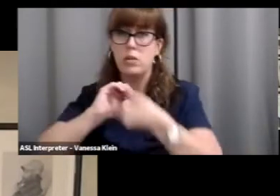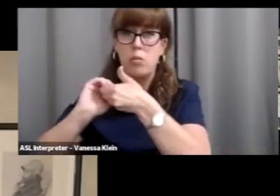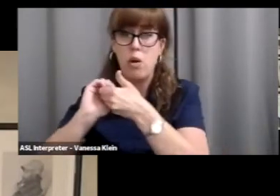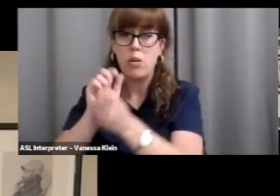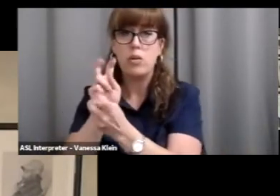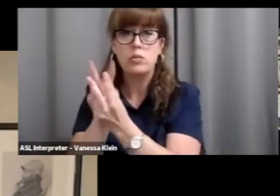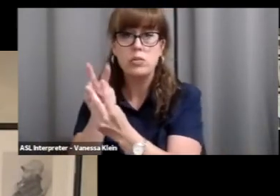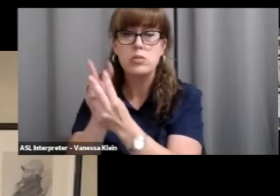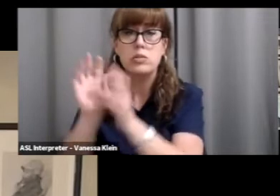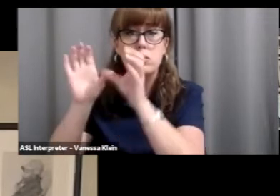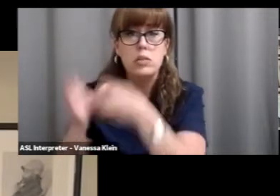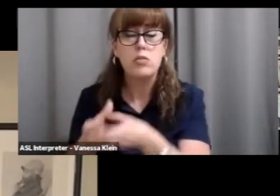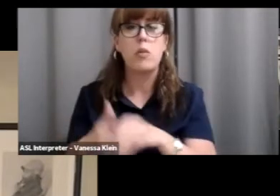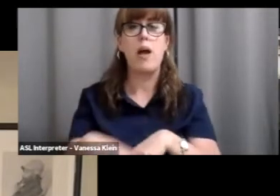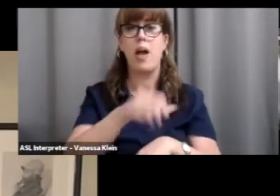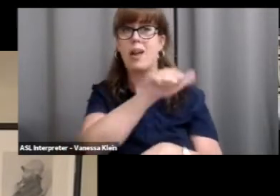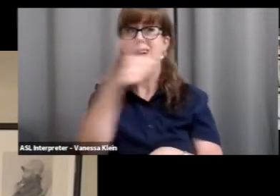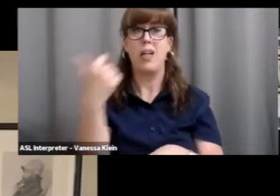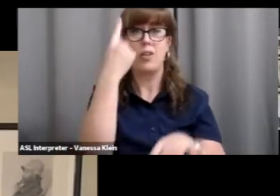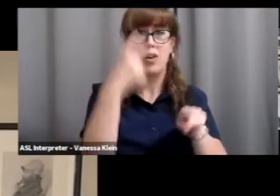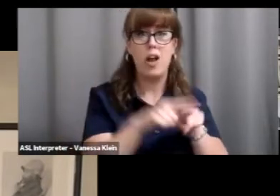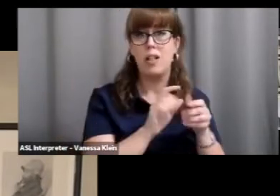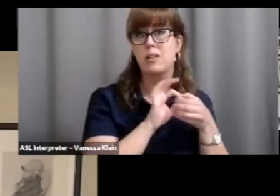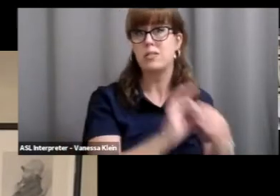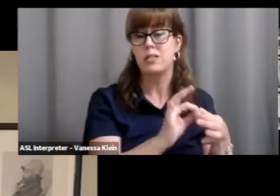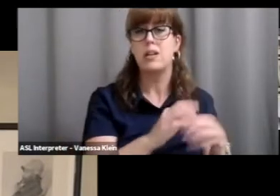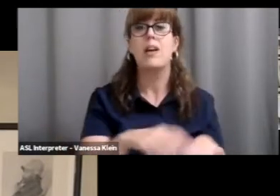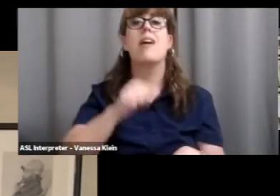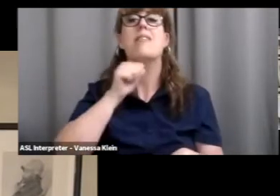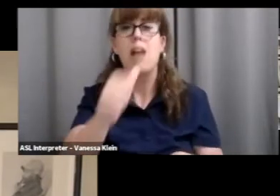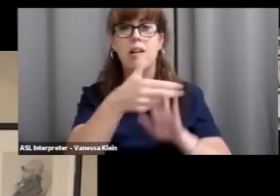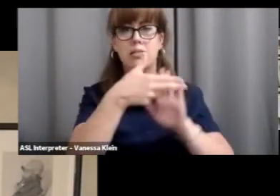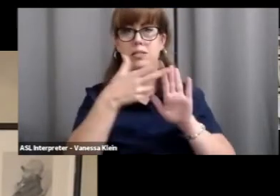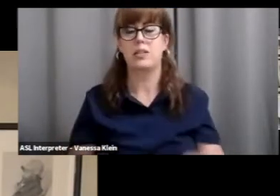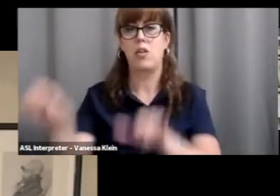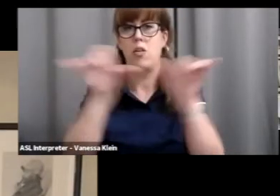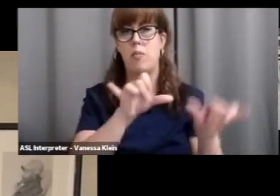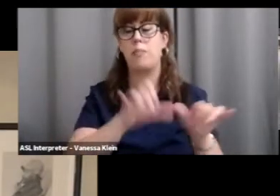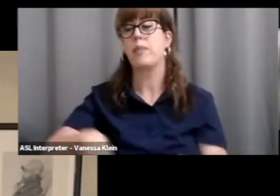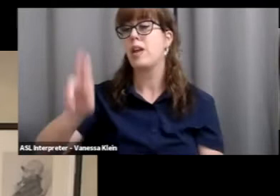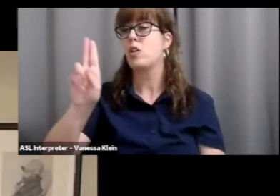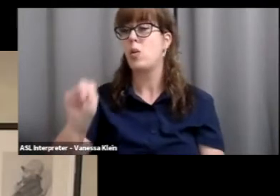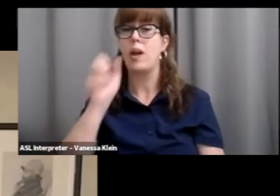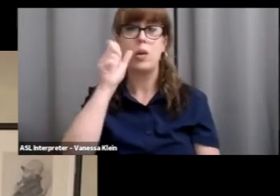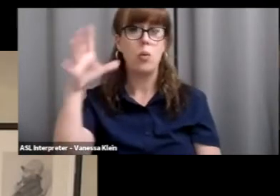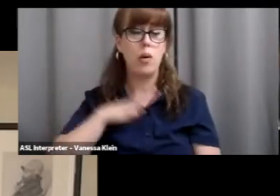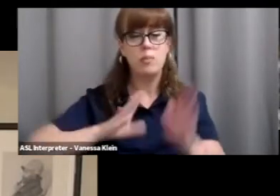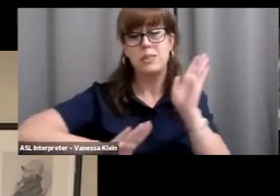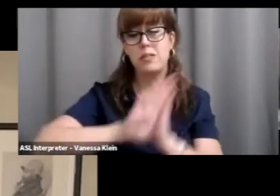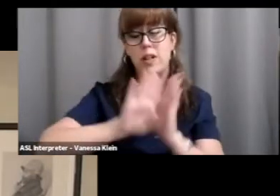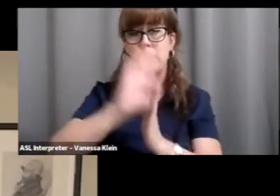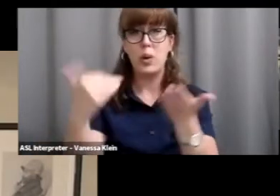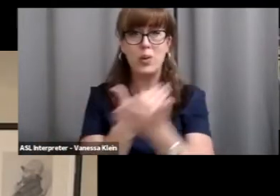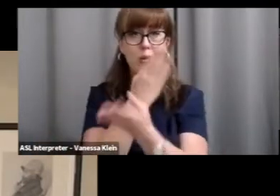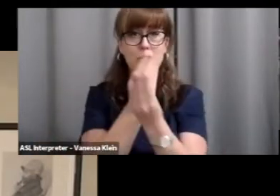forward-looking private sector partners, and with allies in the Unstereotype Alliance and UN Women